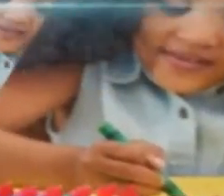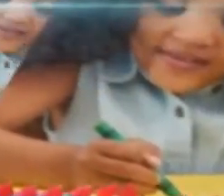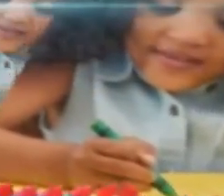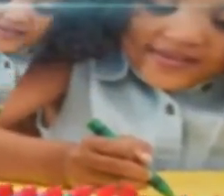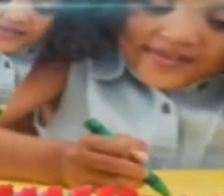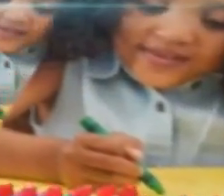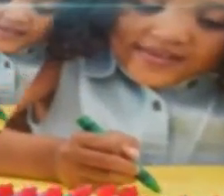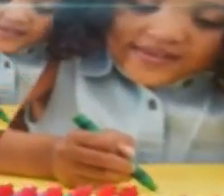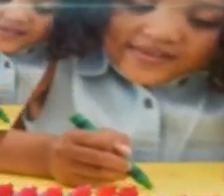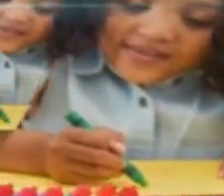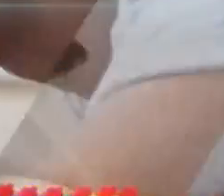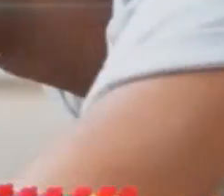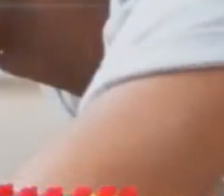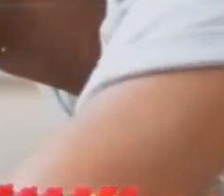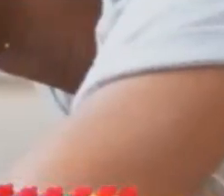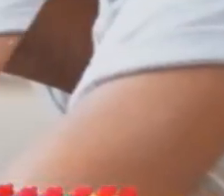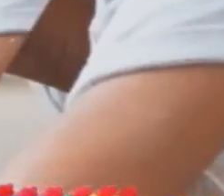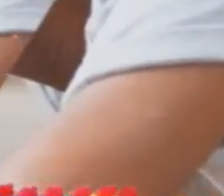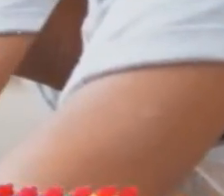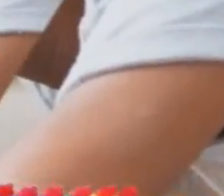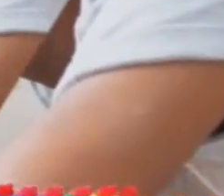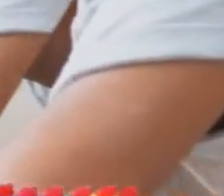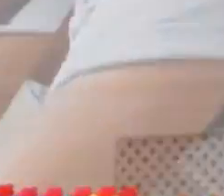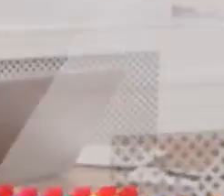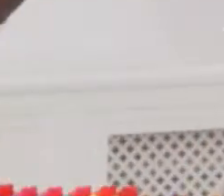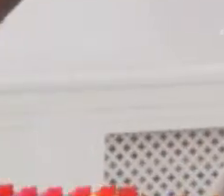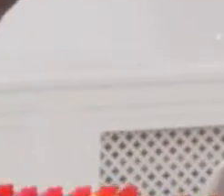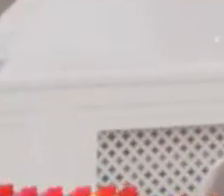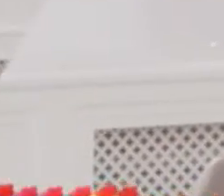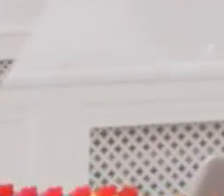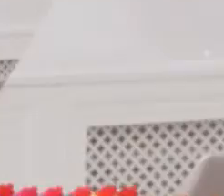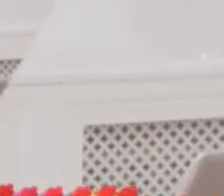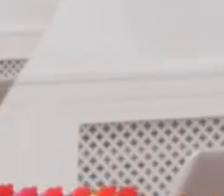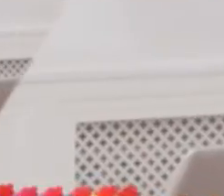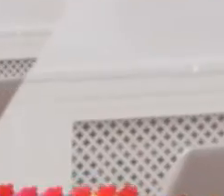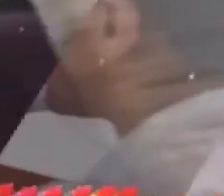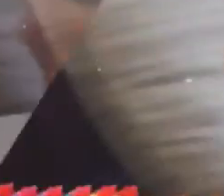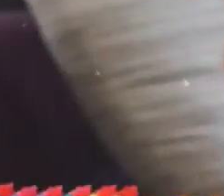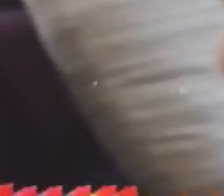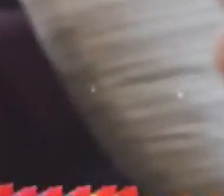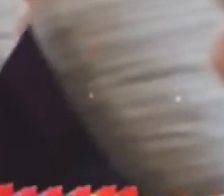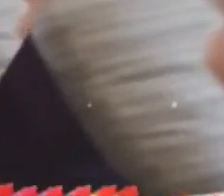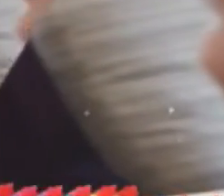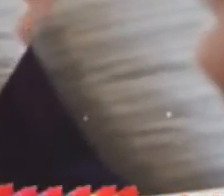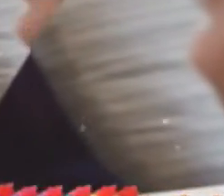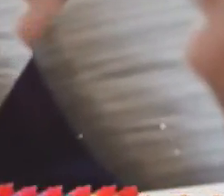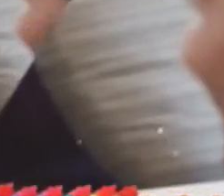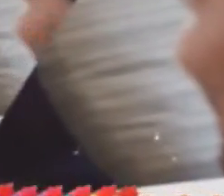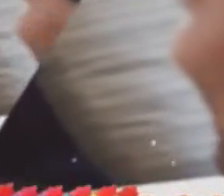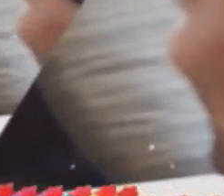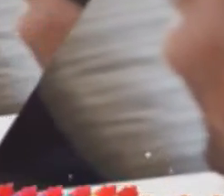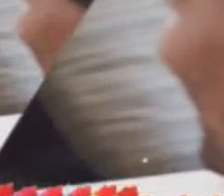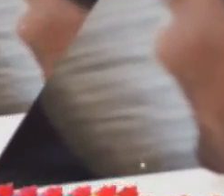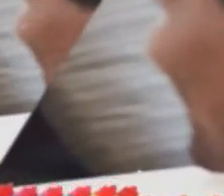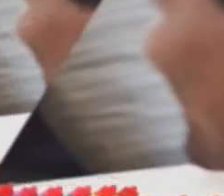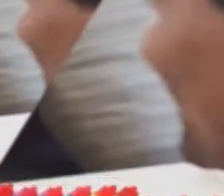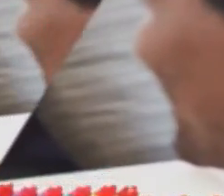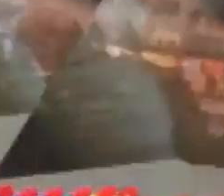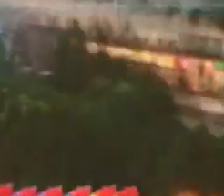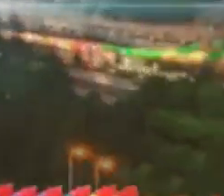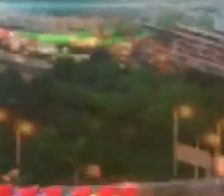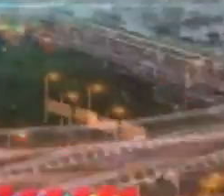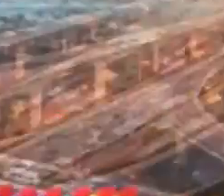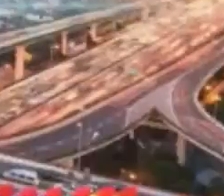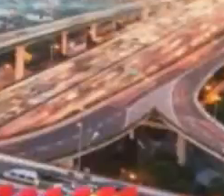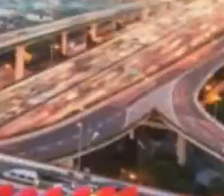Want you to relax and feel safe in your own home, at the office, in a restaurant, at the salon, or any public